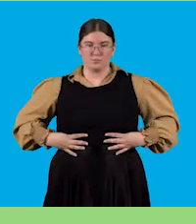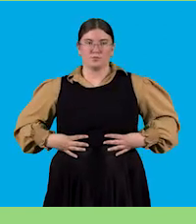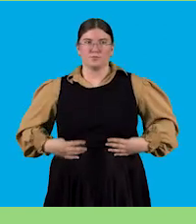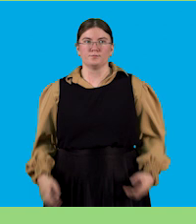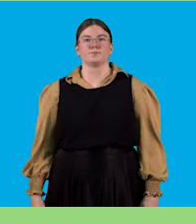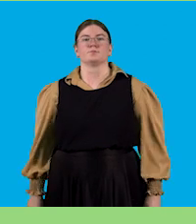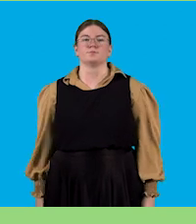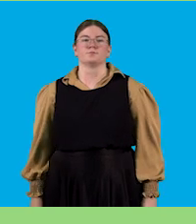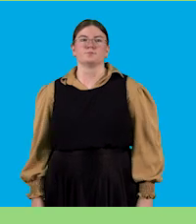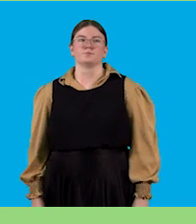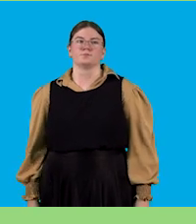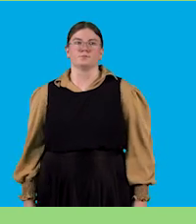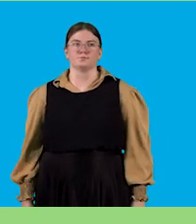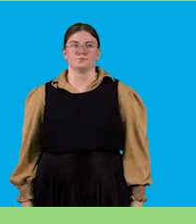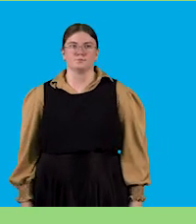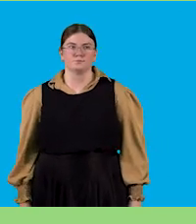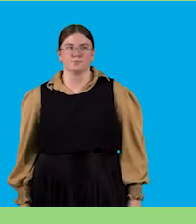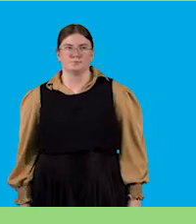in.